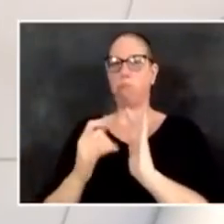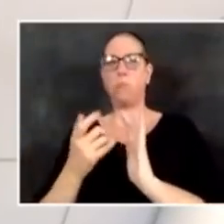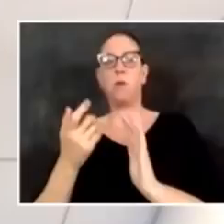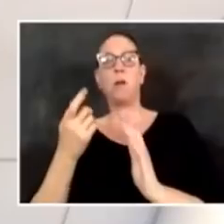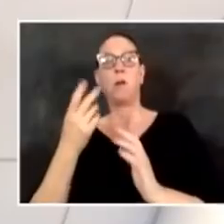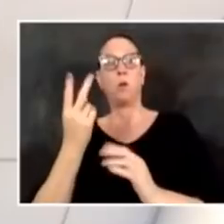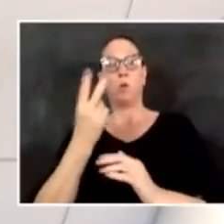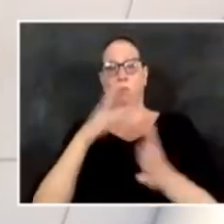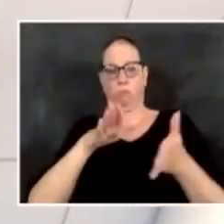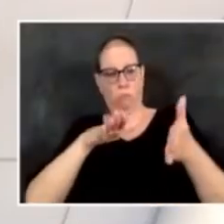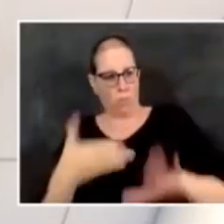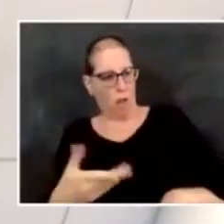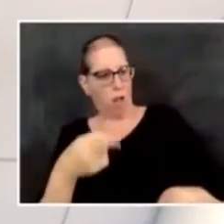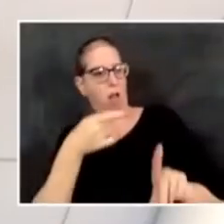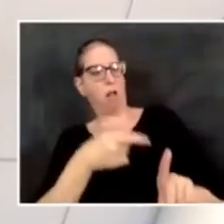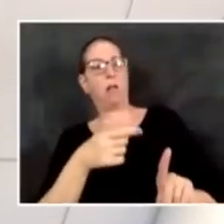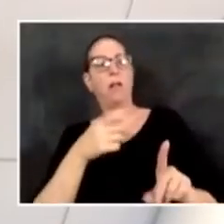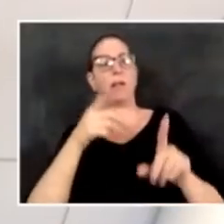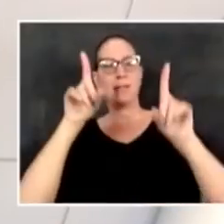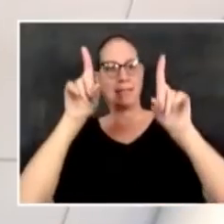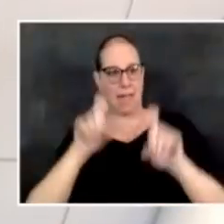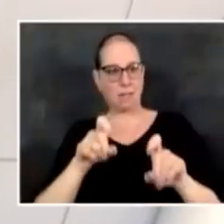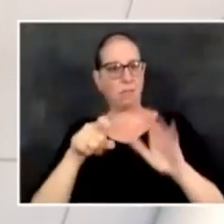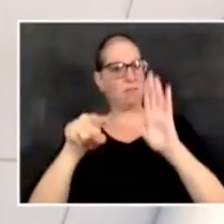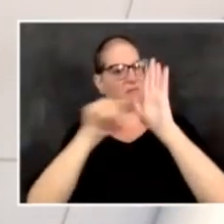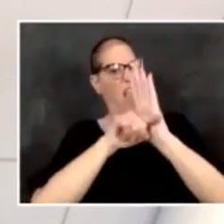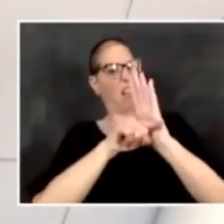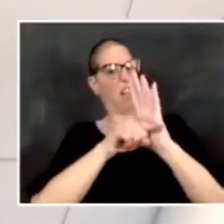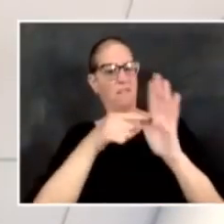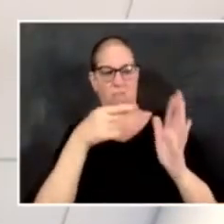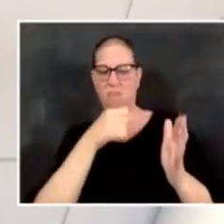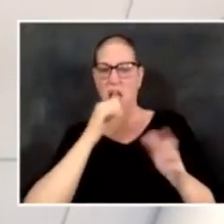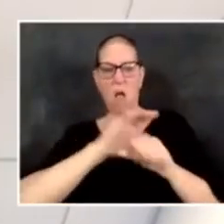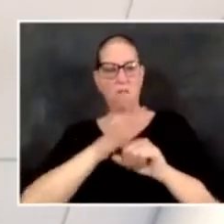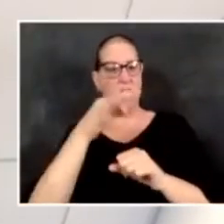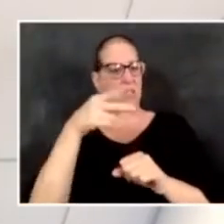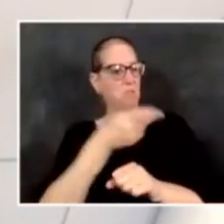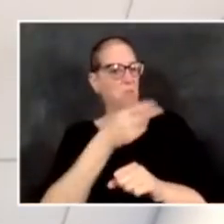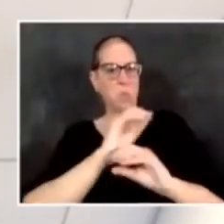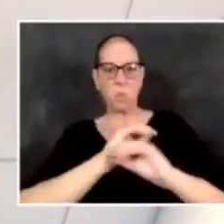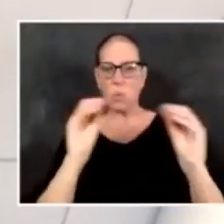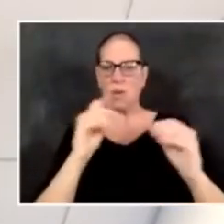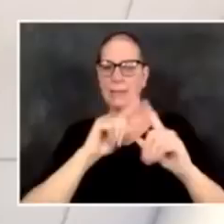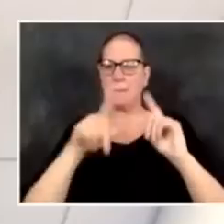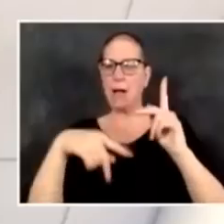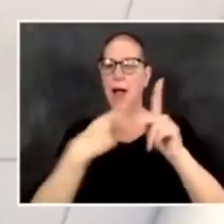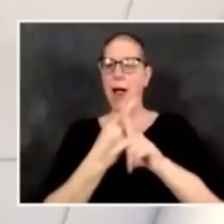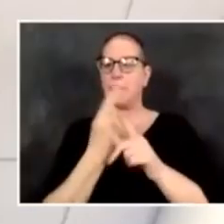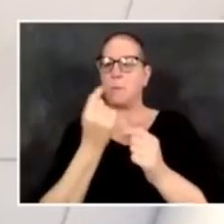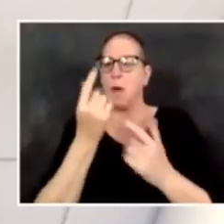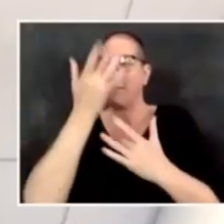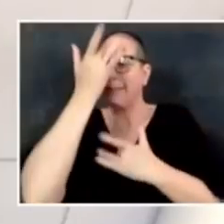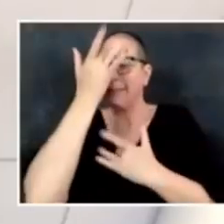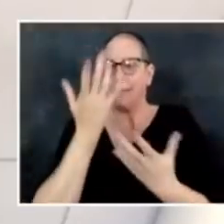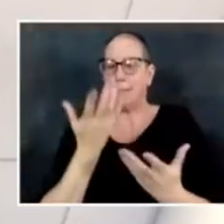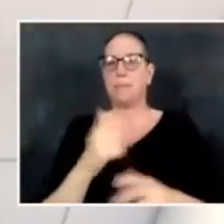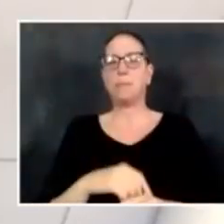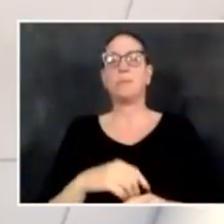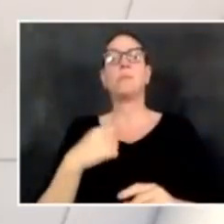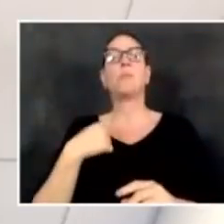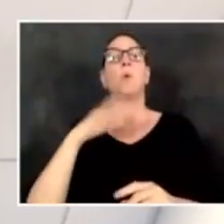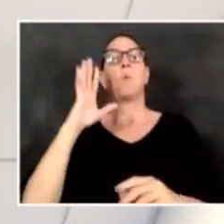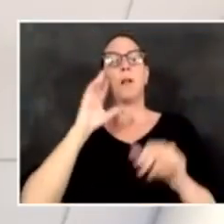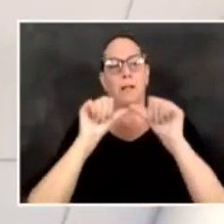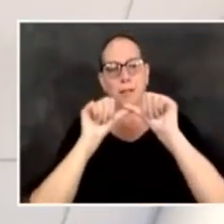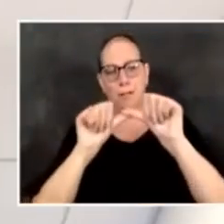doing what we've been doing every night, which is trying to bring people into available beds that we have, making sure that they have services, not just putting them in rooms without